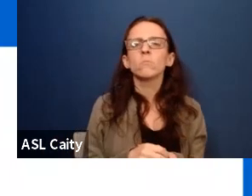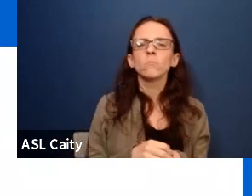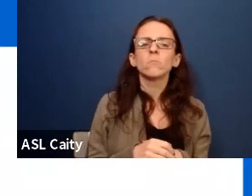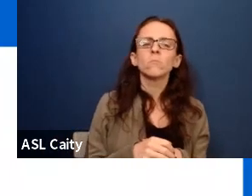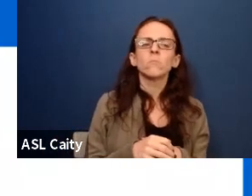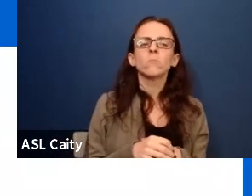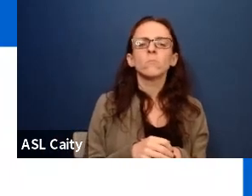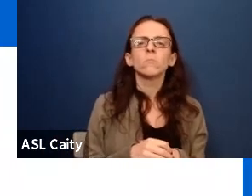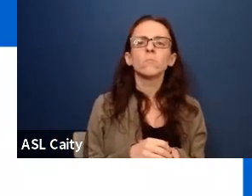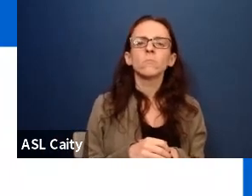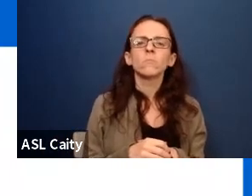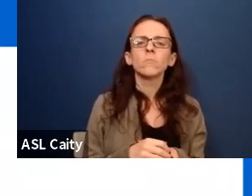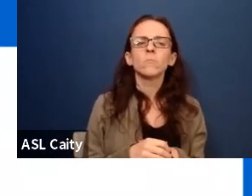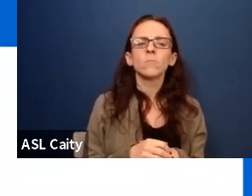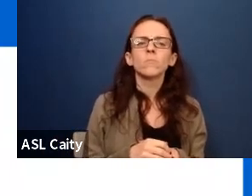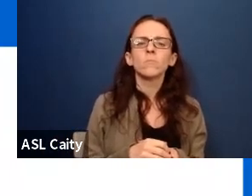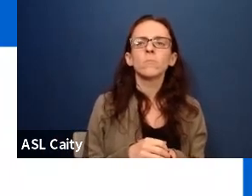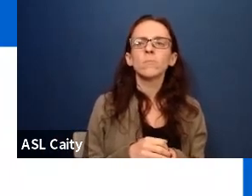for you to be able to see.